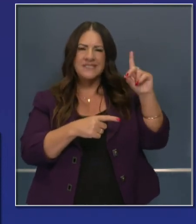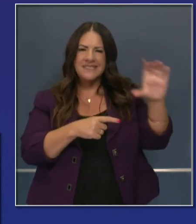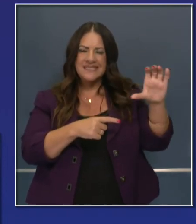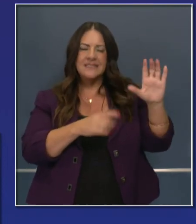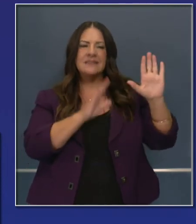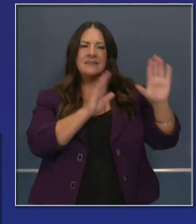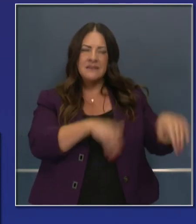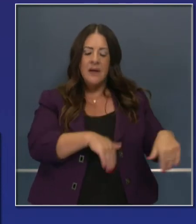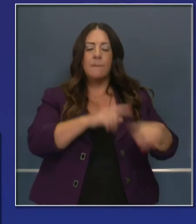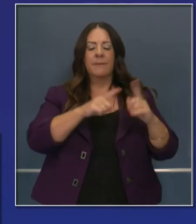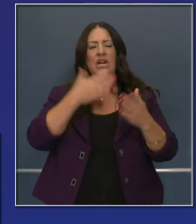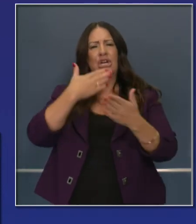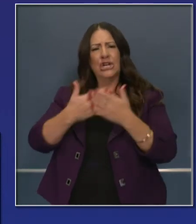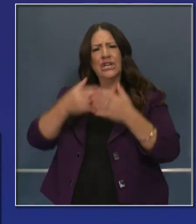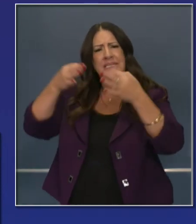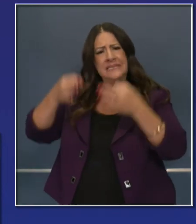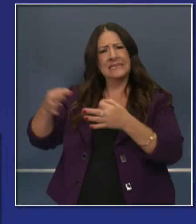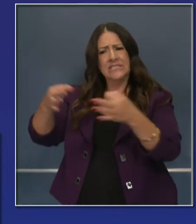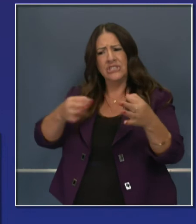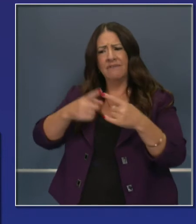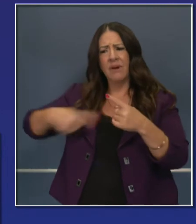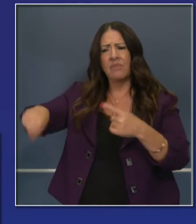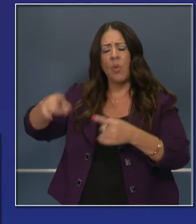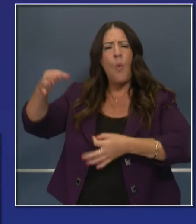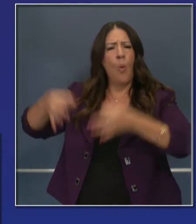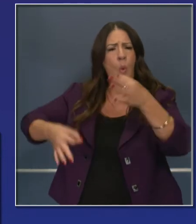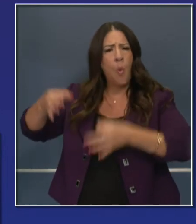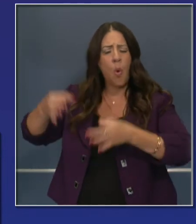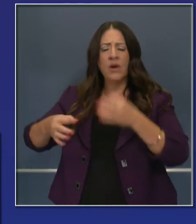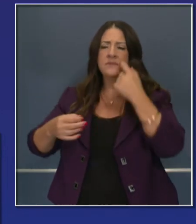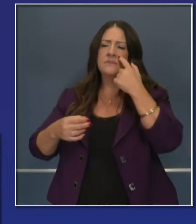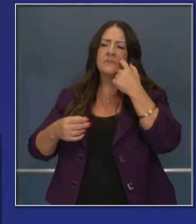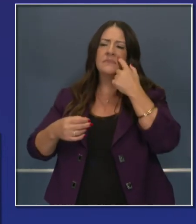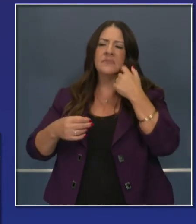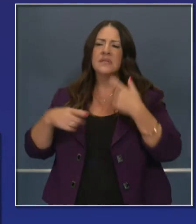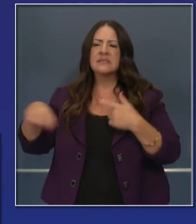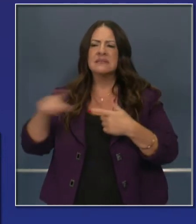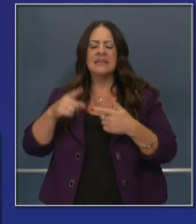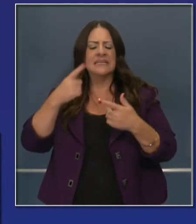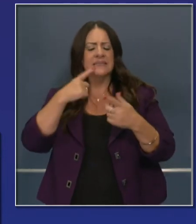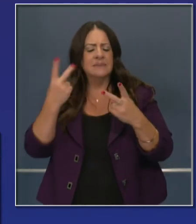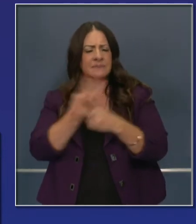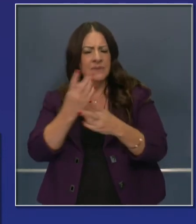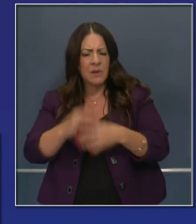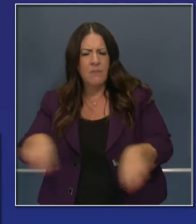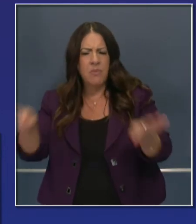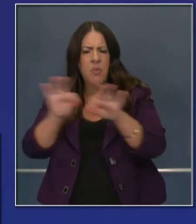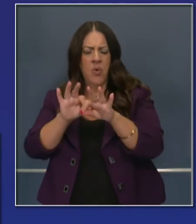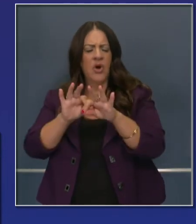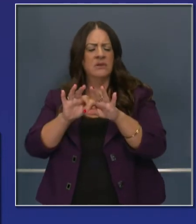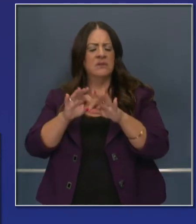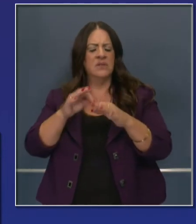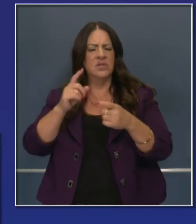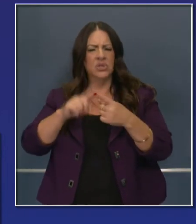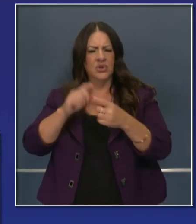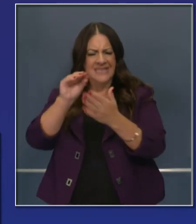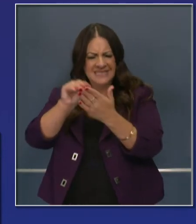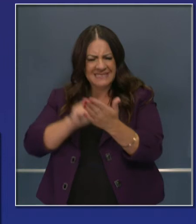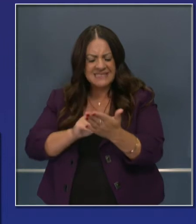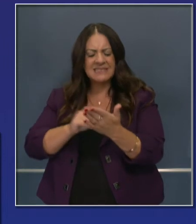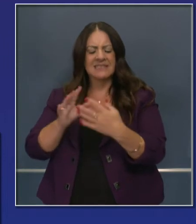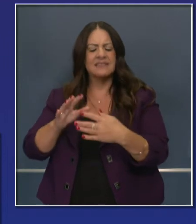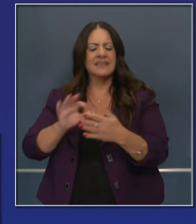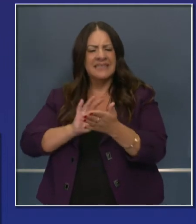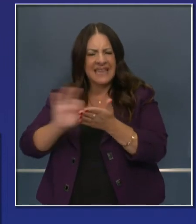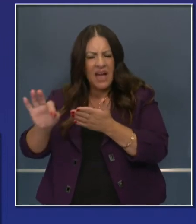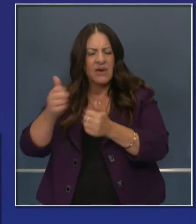good decisions coming from the courts and sound judgment based upon the law as well. It's